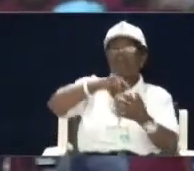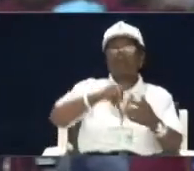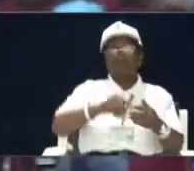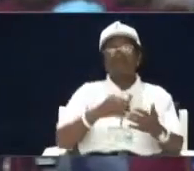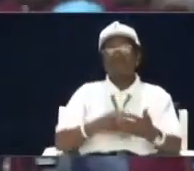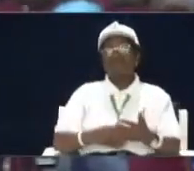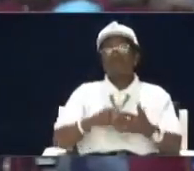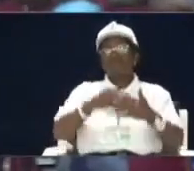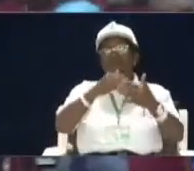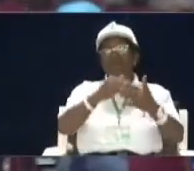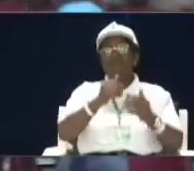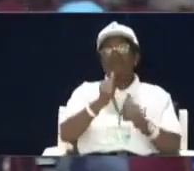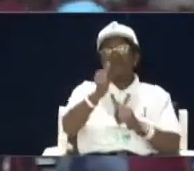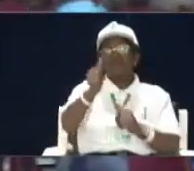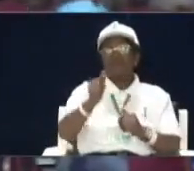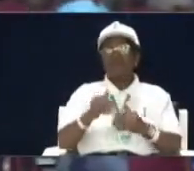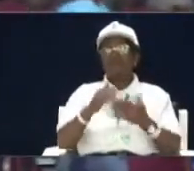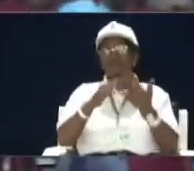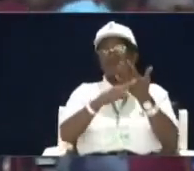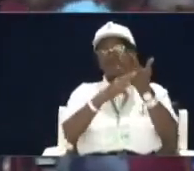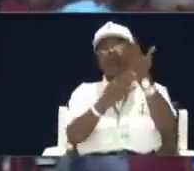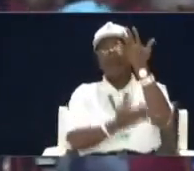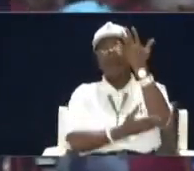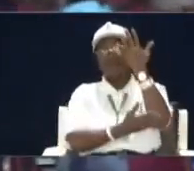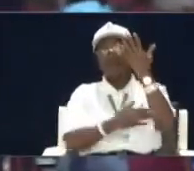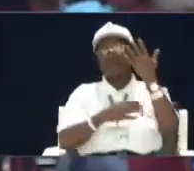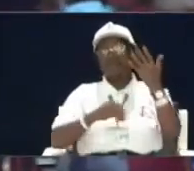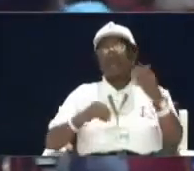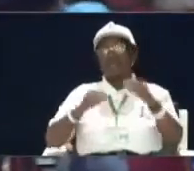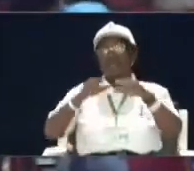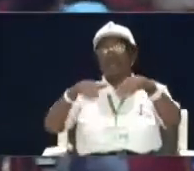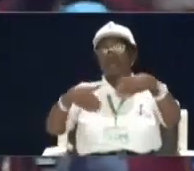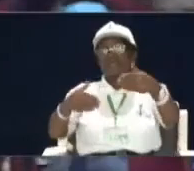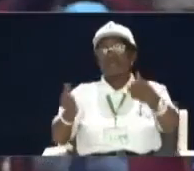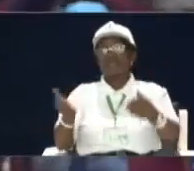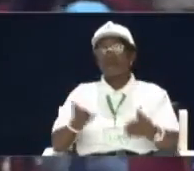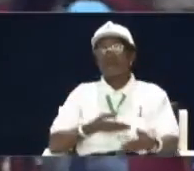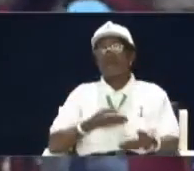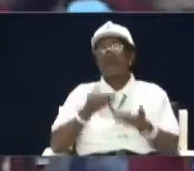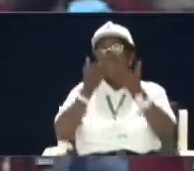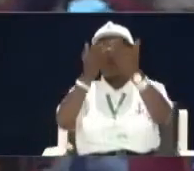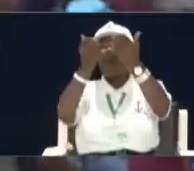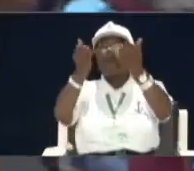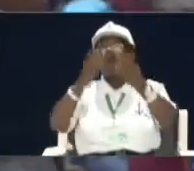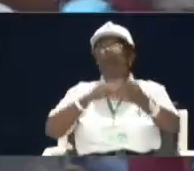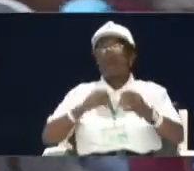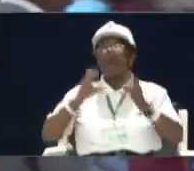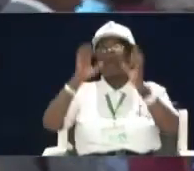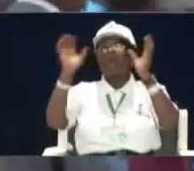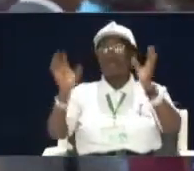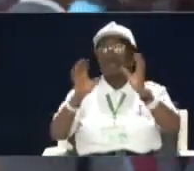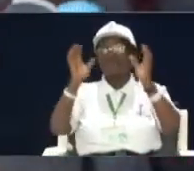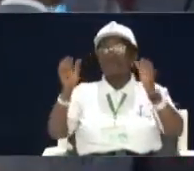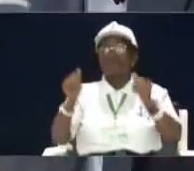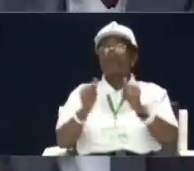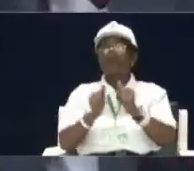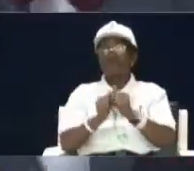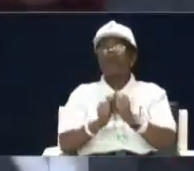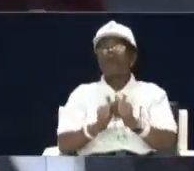give our offering and celebrate with your fellow brothers and sisters,